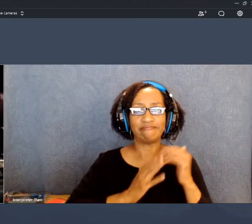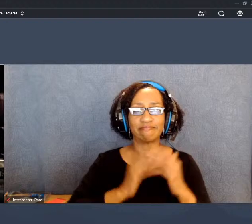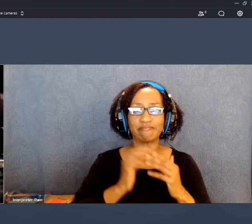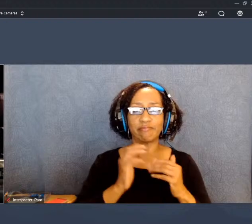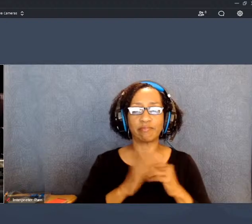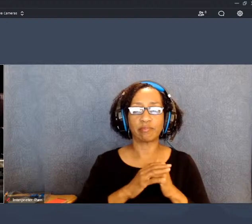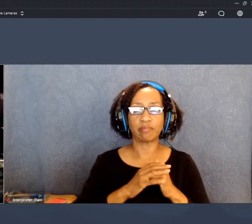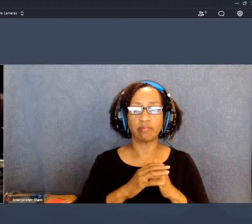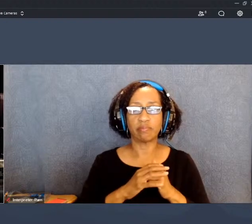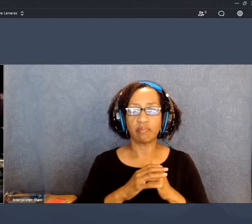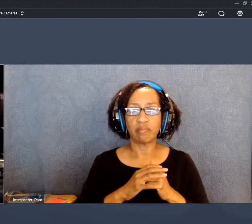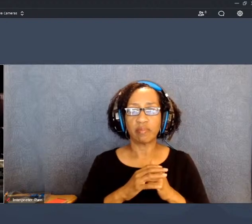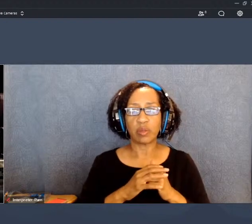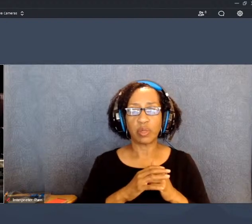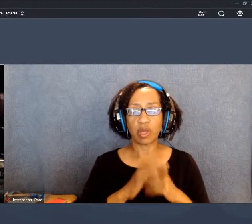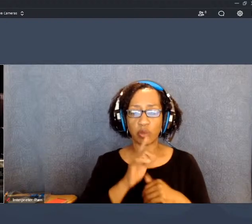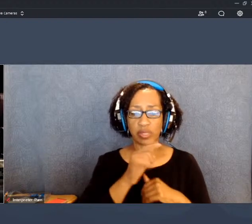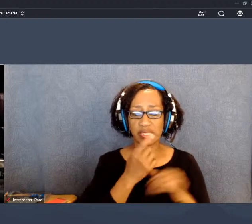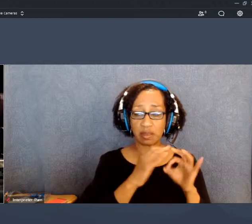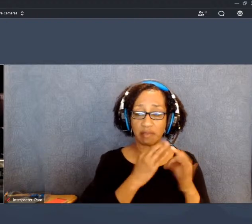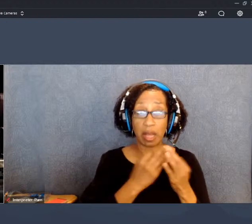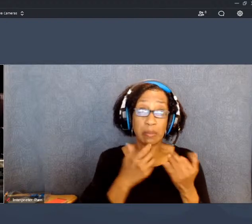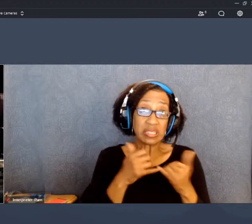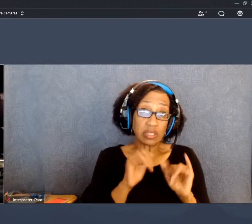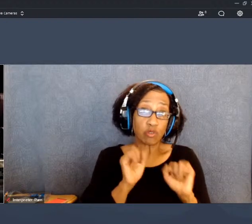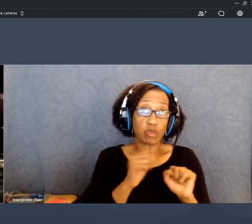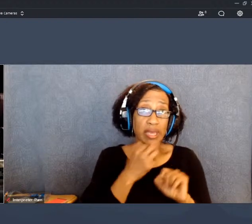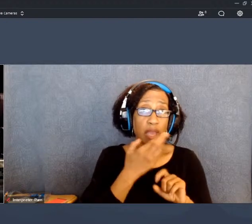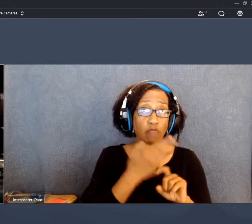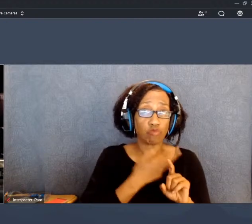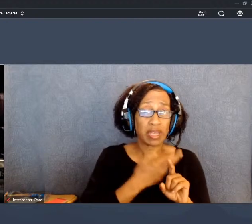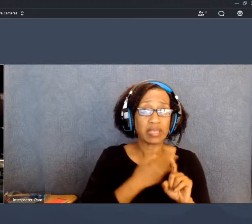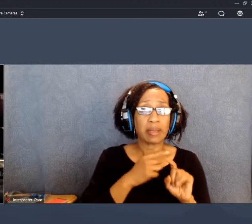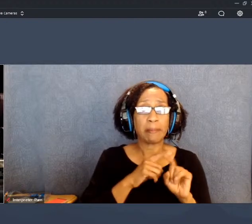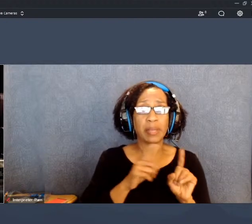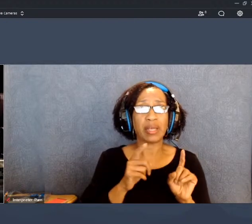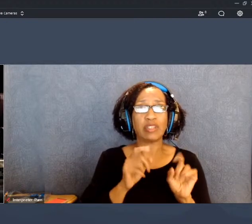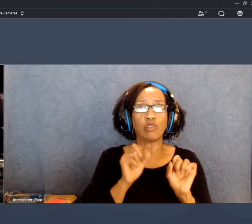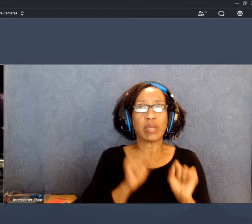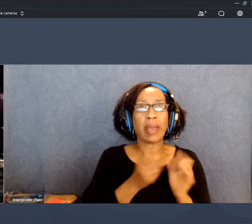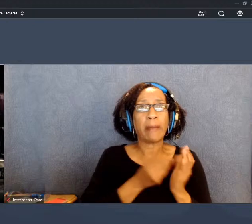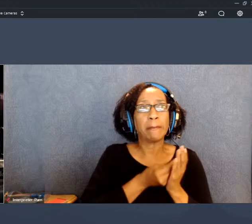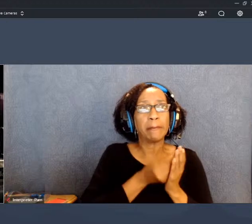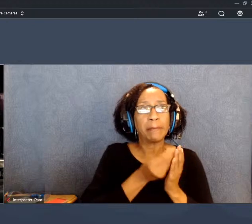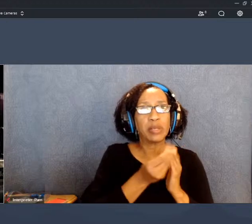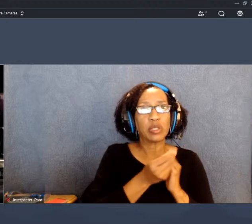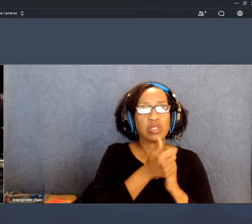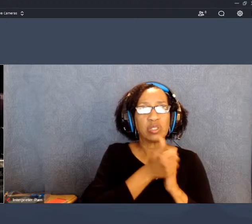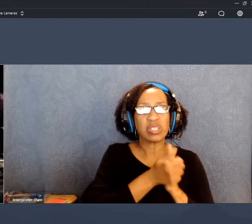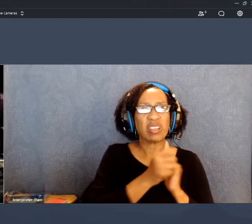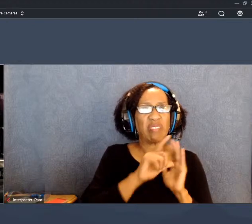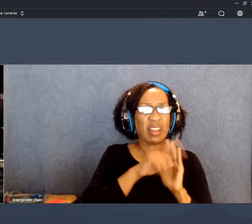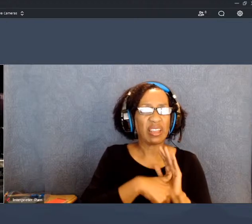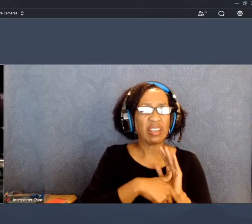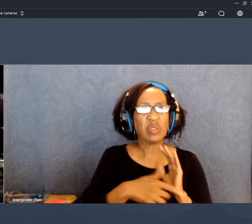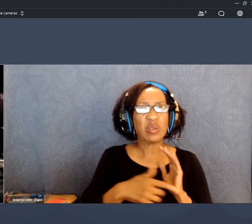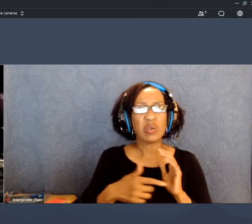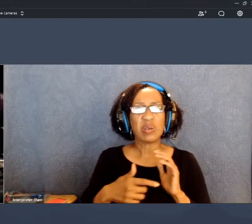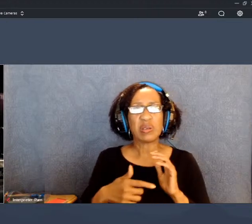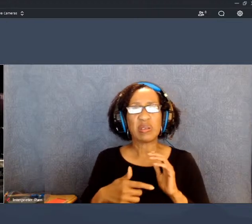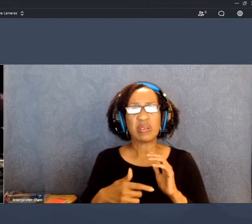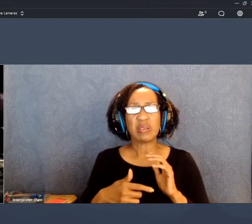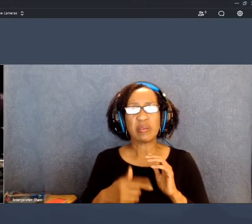Is that we're going from single families, which you could still rent, but there at least would be an opportunity to purchase your own single family home down the road versus, we keep